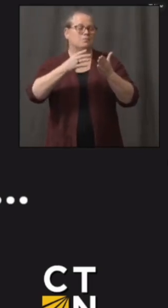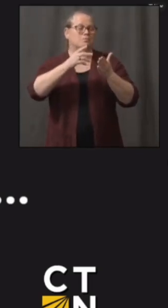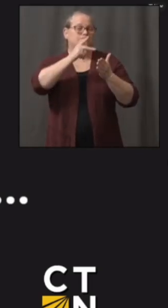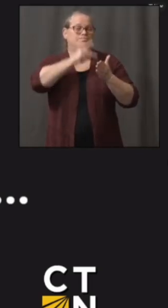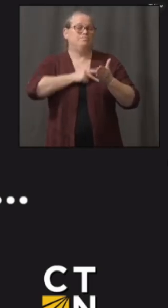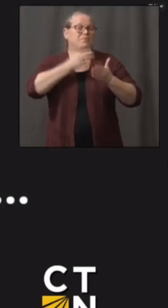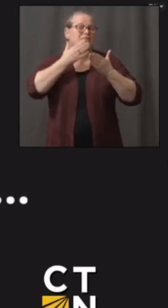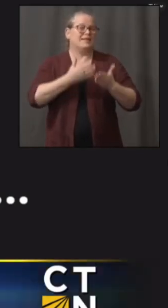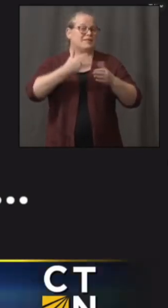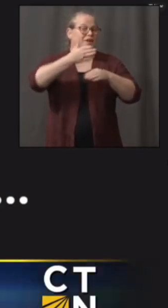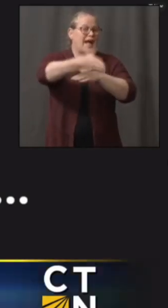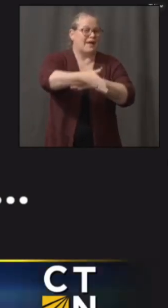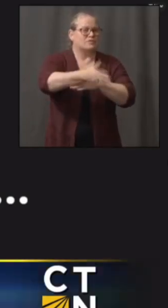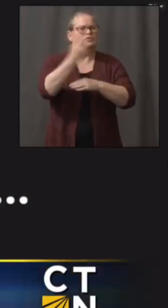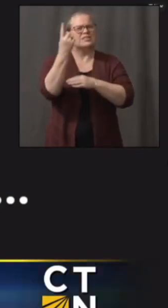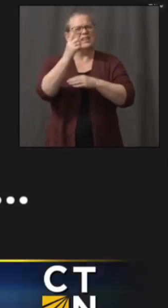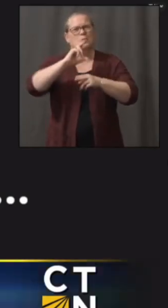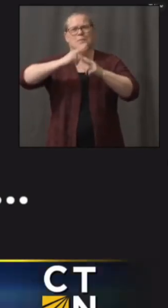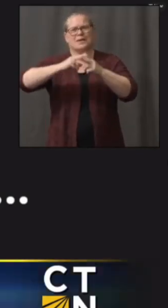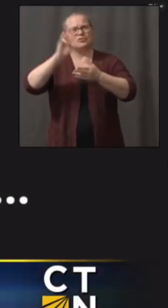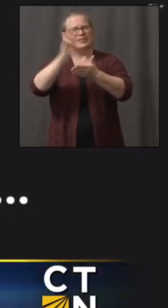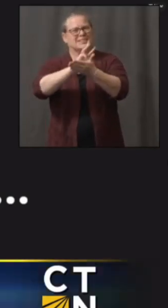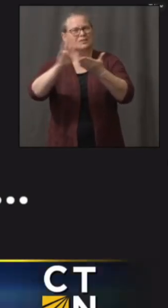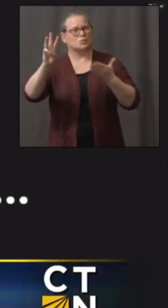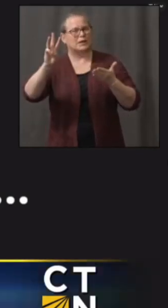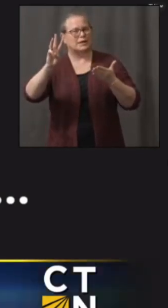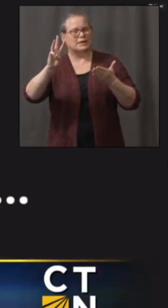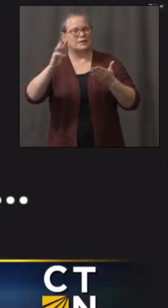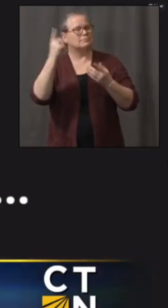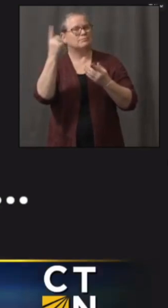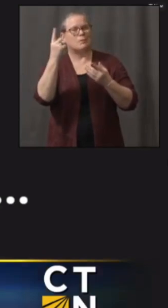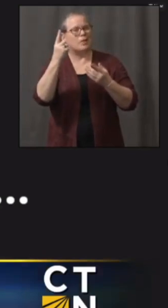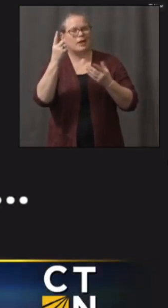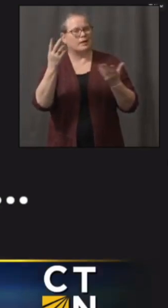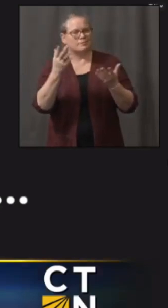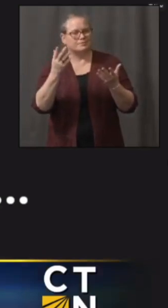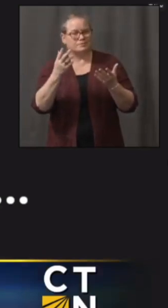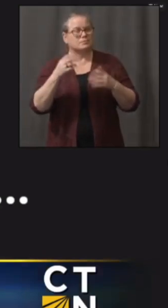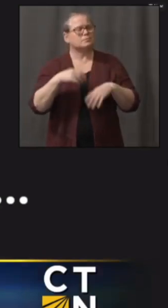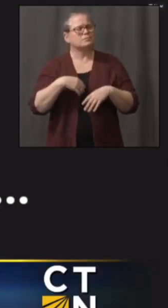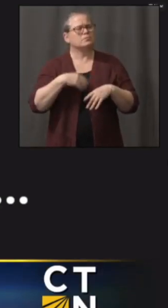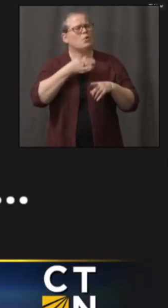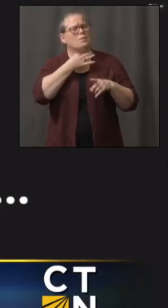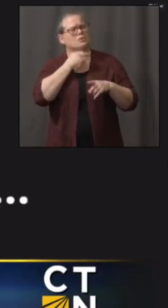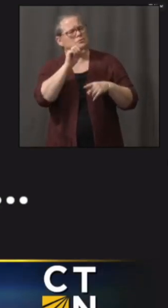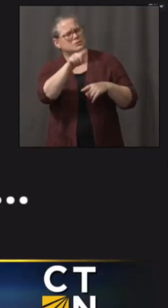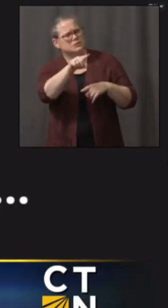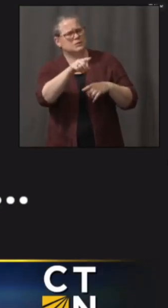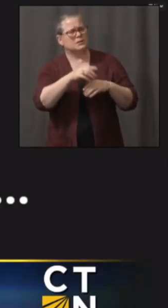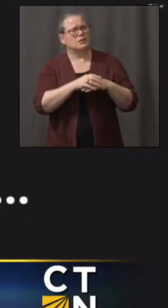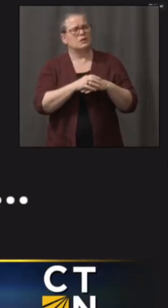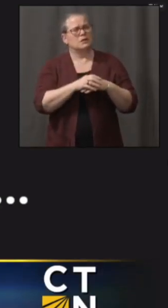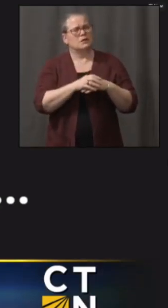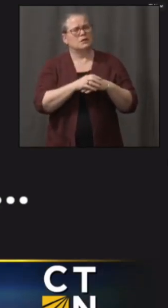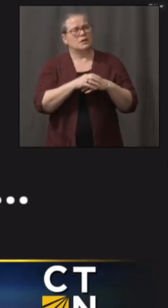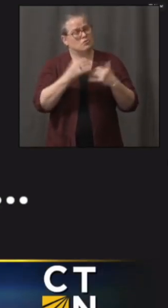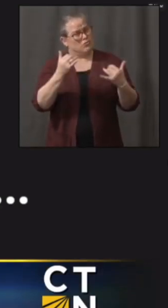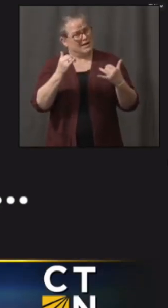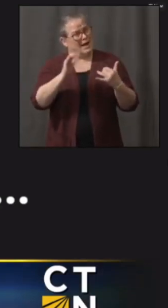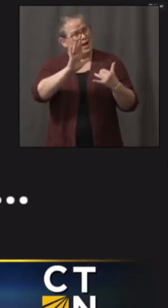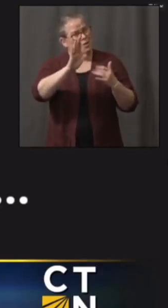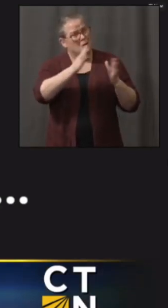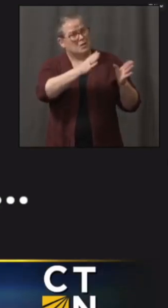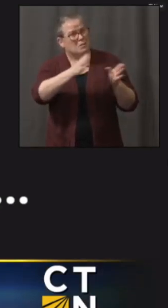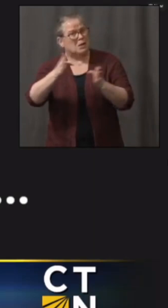someone even came up with a 6-week thing. So as far as you can tell right now, is the plan right now to